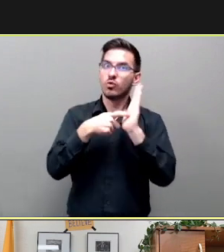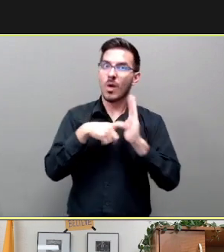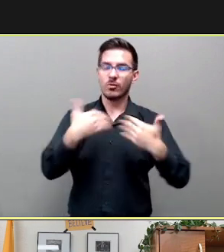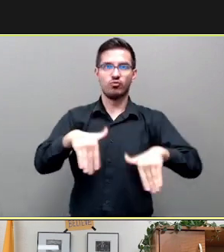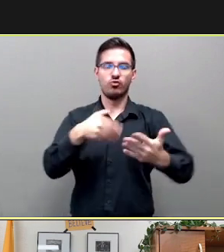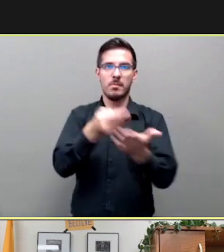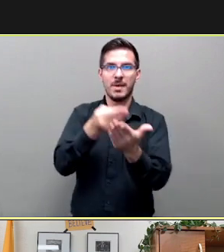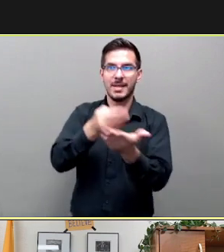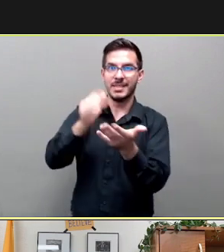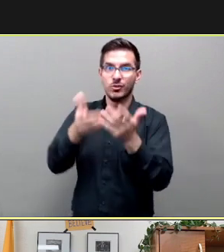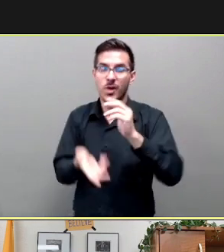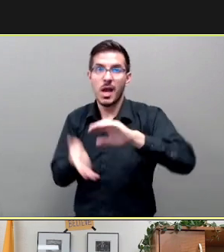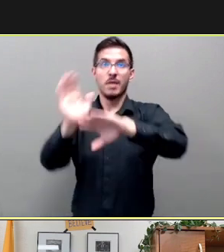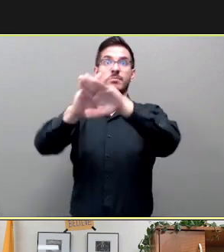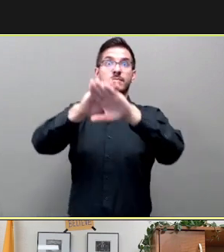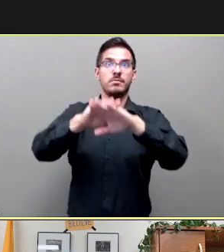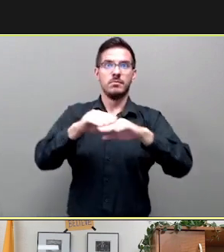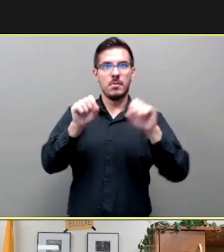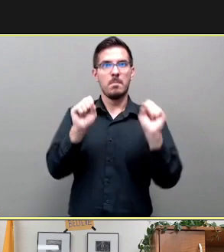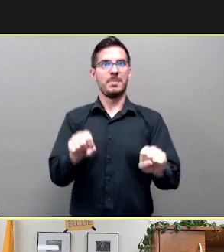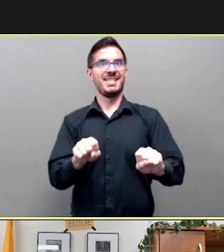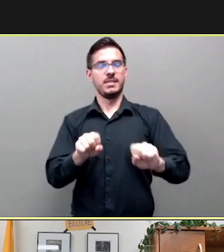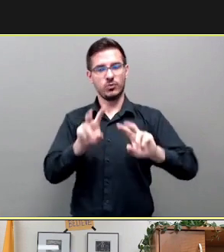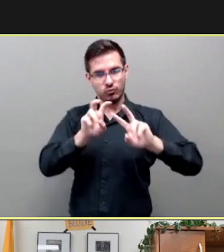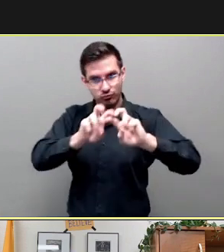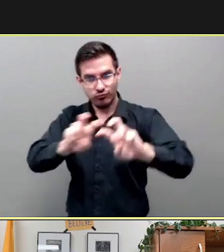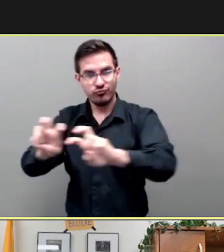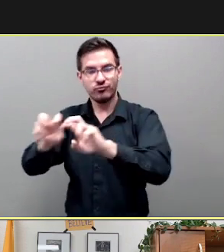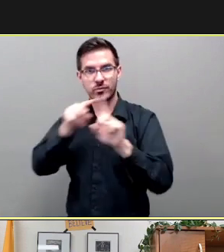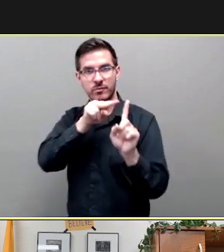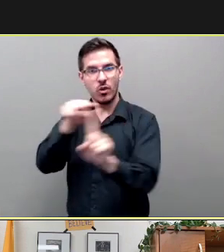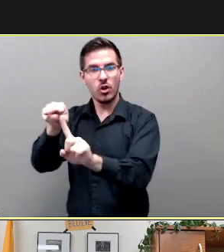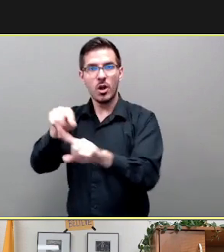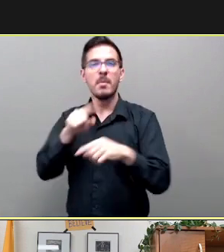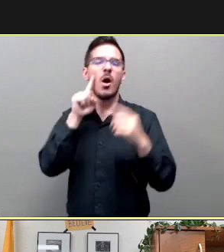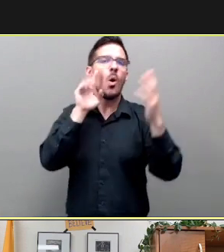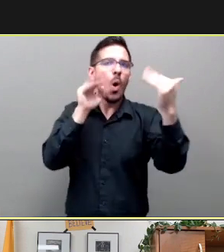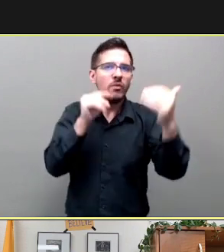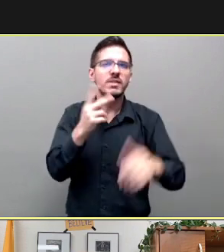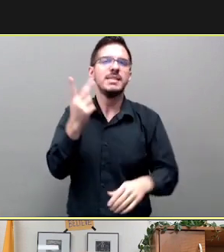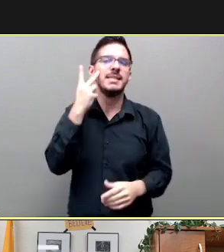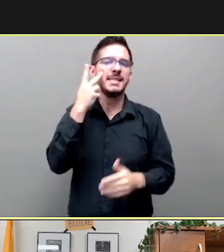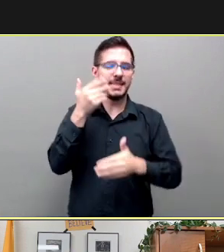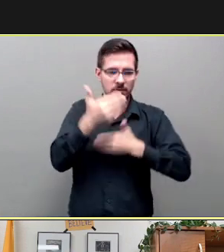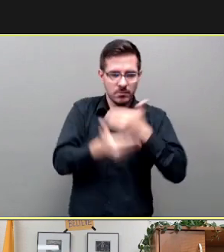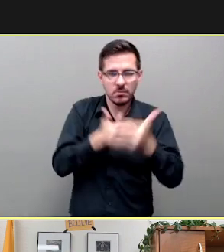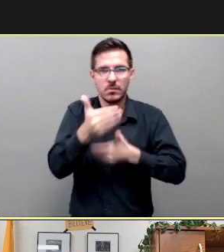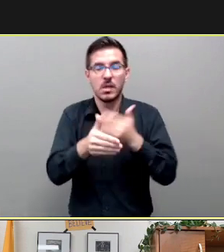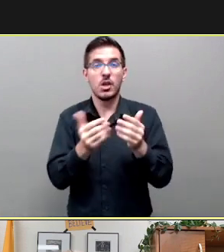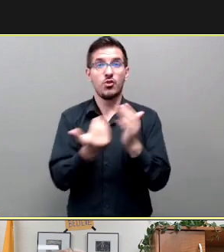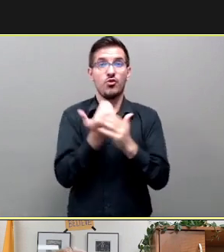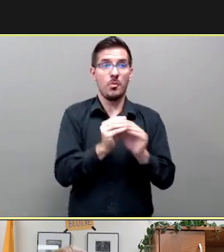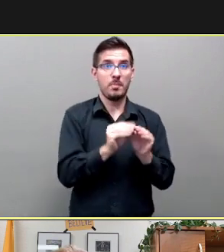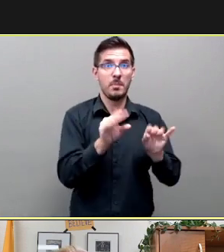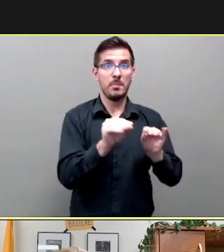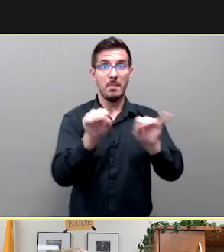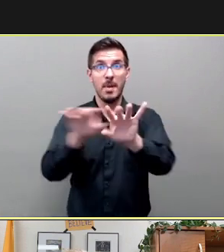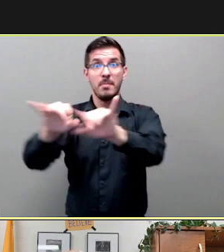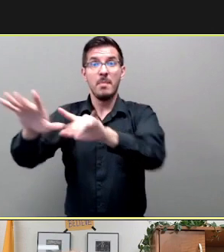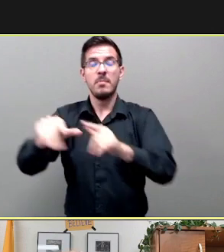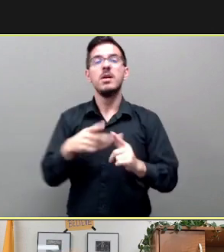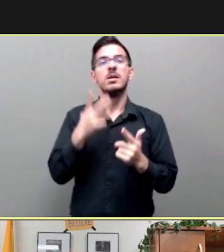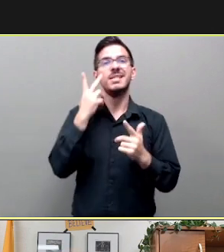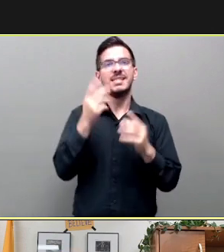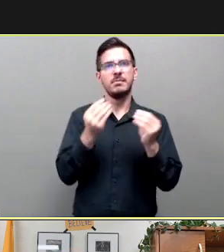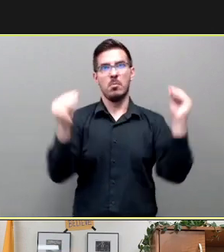that capacity. But we are hoping that we'll start to see, as we see some of these outbreaks, new sort of scientific breakthroughs in